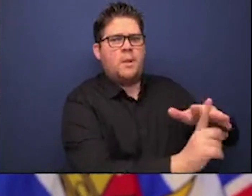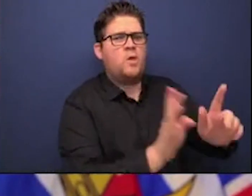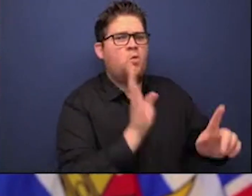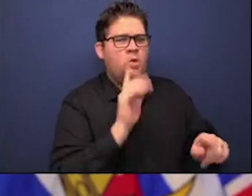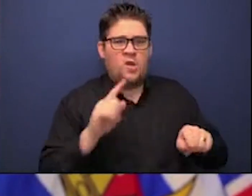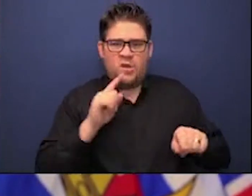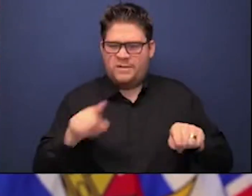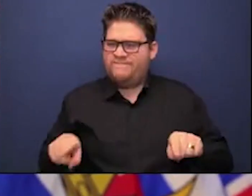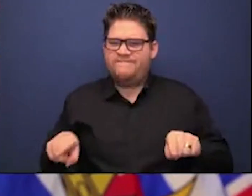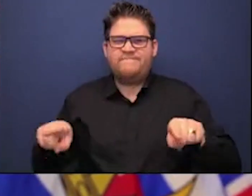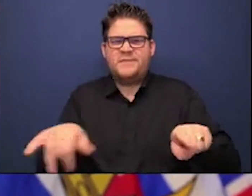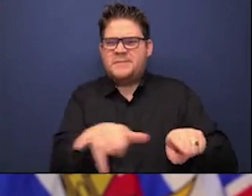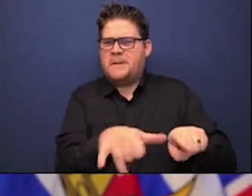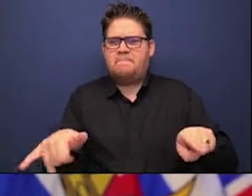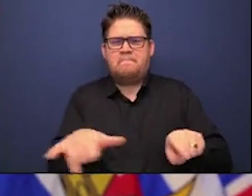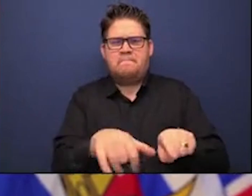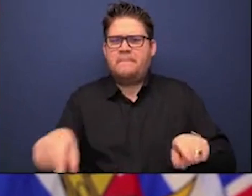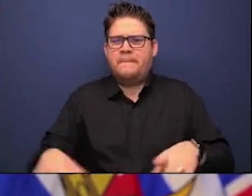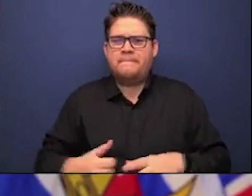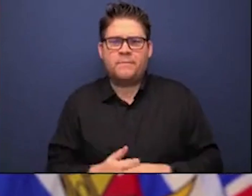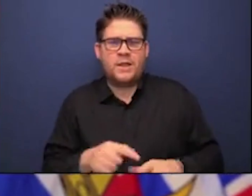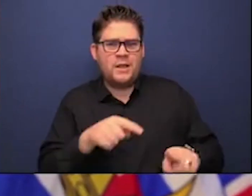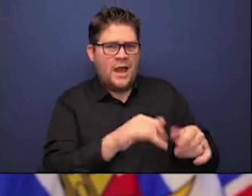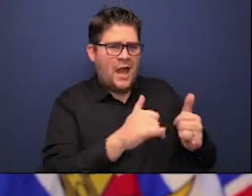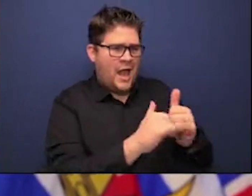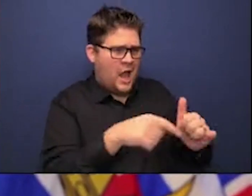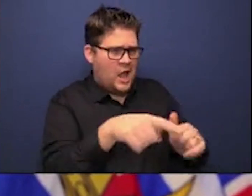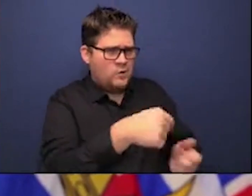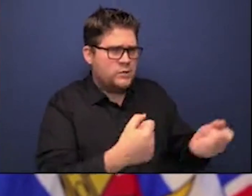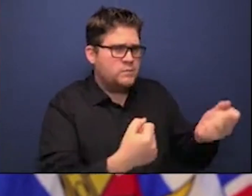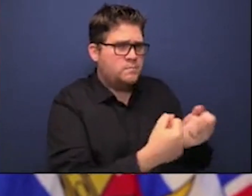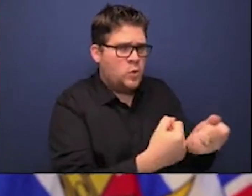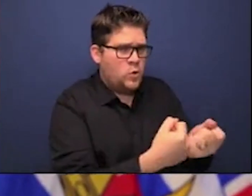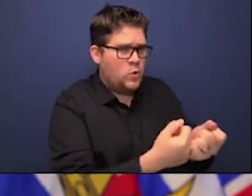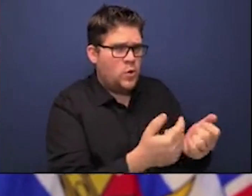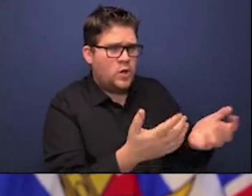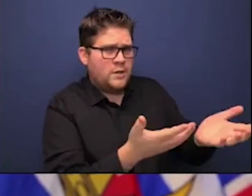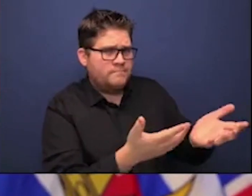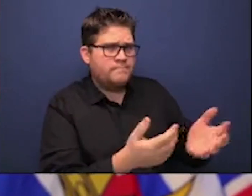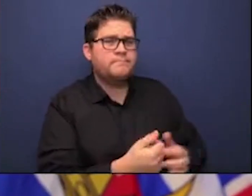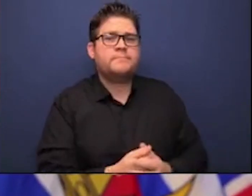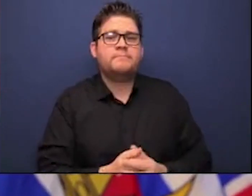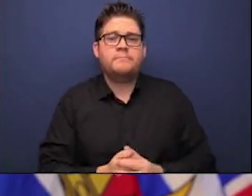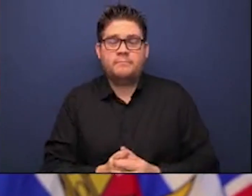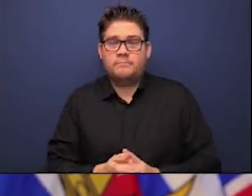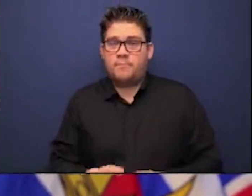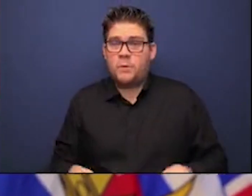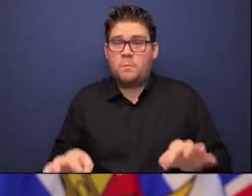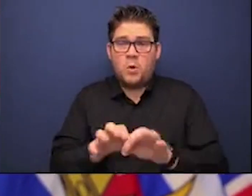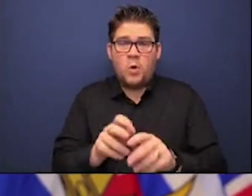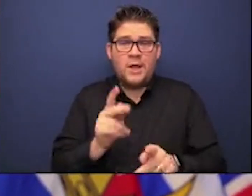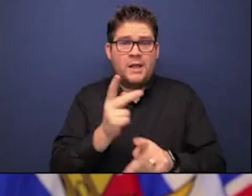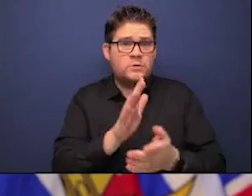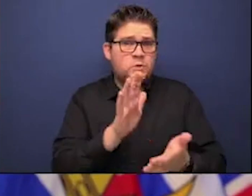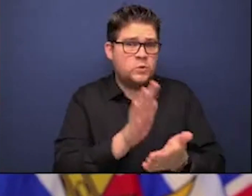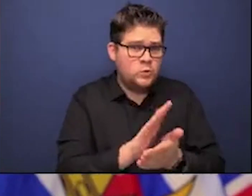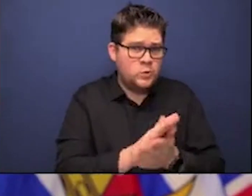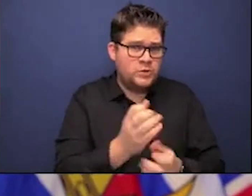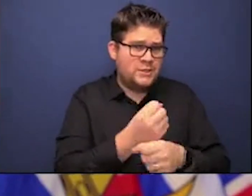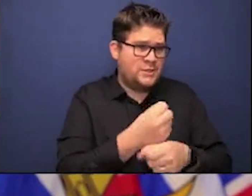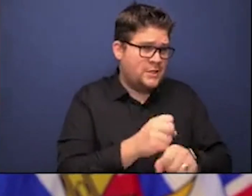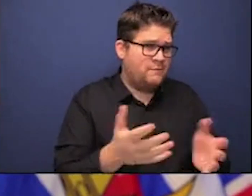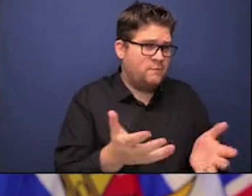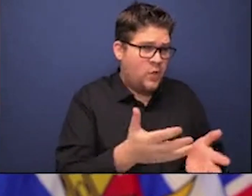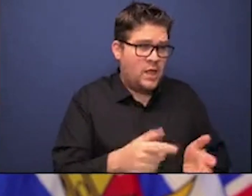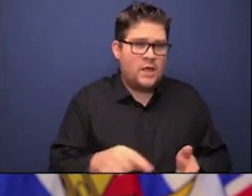to stop transmission in our communities. That is what keeps our schools safe as well. So what we learned from that